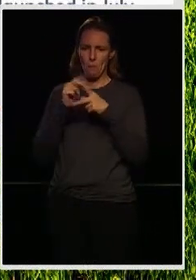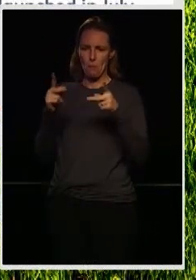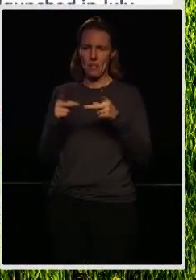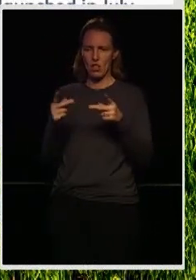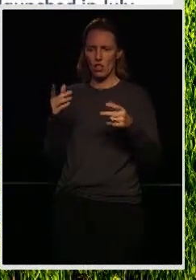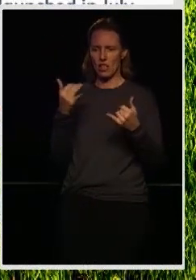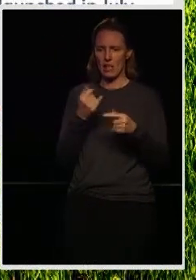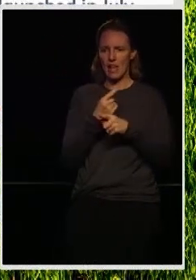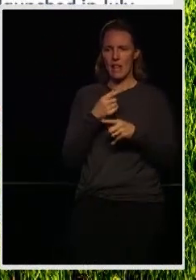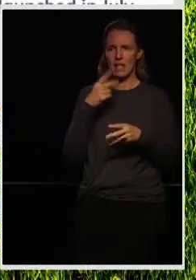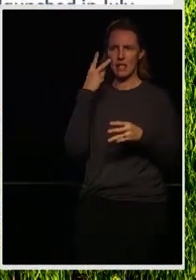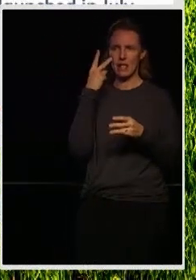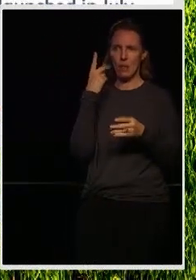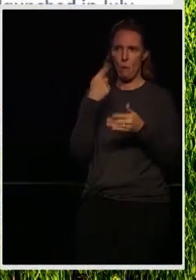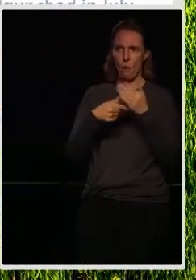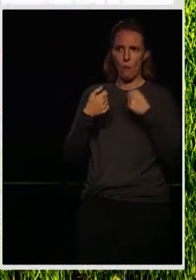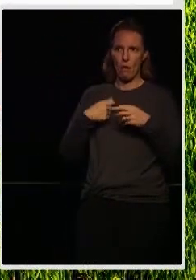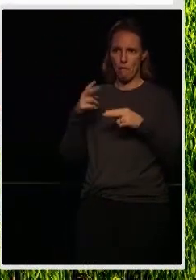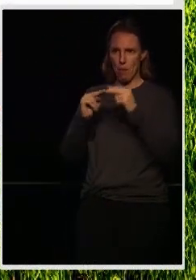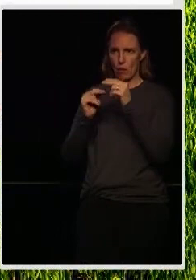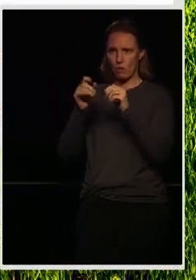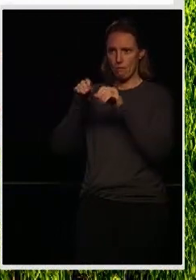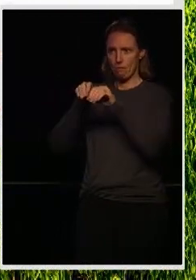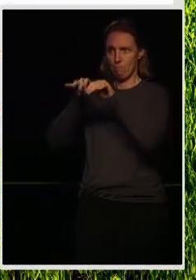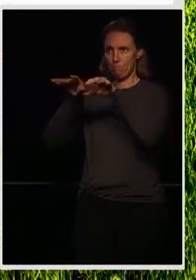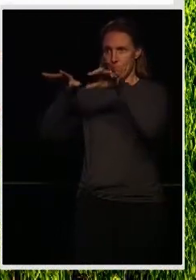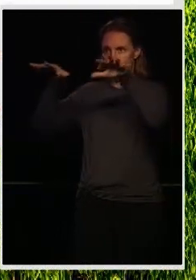to scale what we've built.